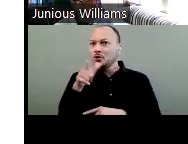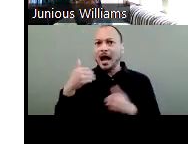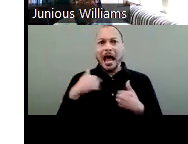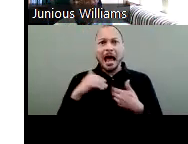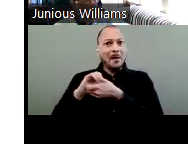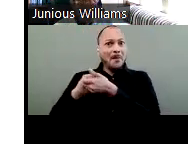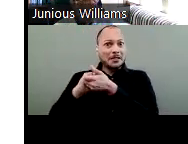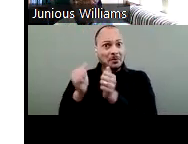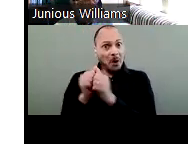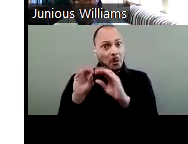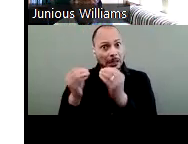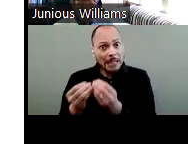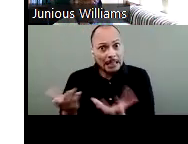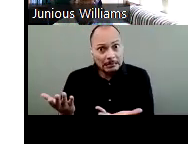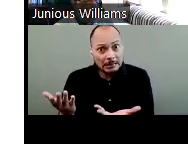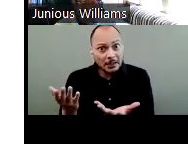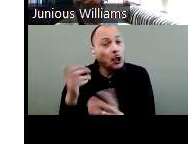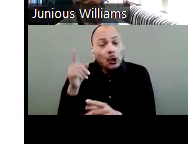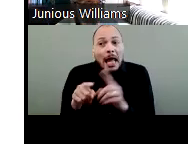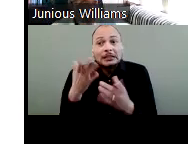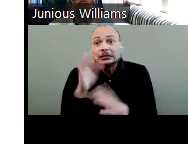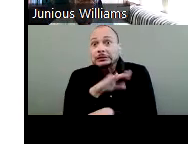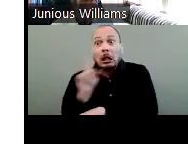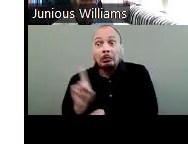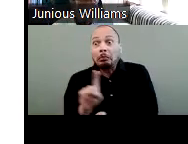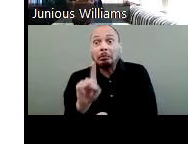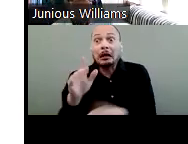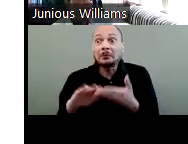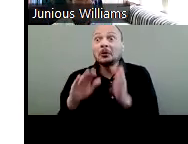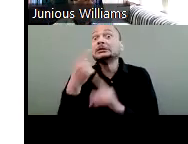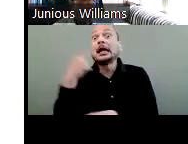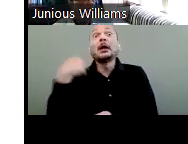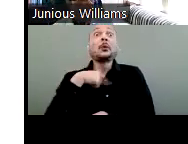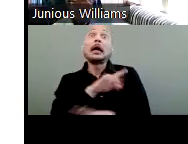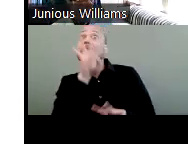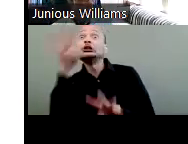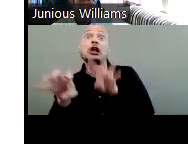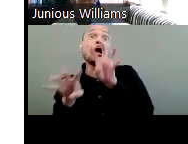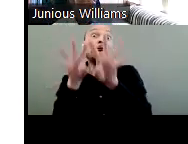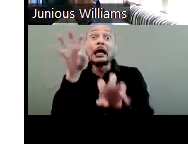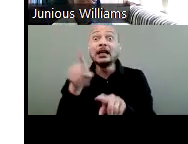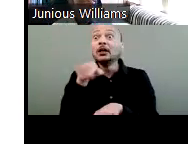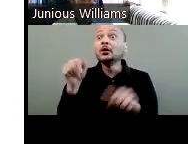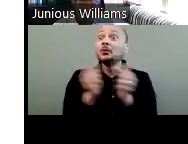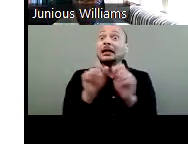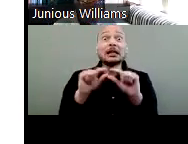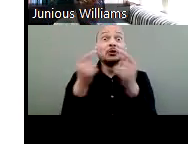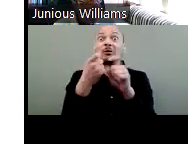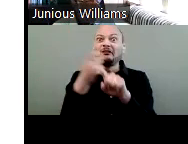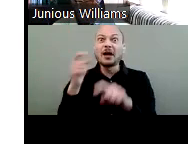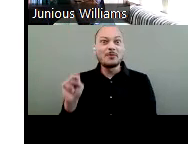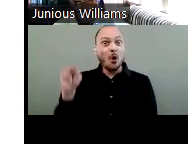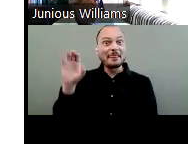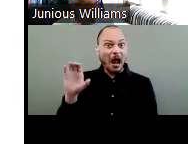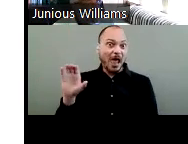partnerships with organizations. And you can't just wade into community and say, we're going to survey folks with some group from North